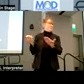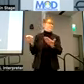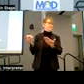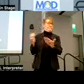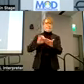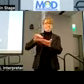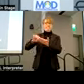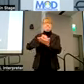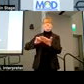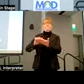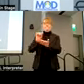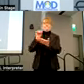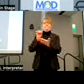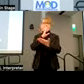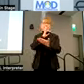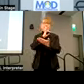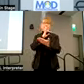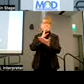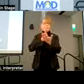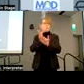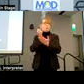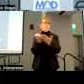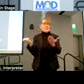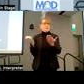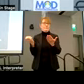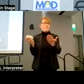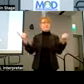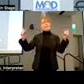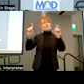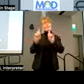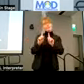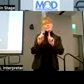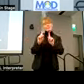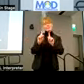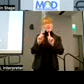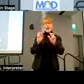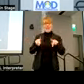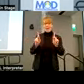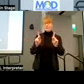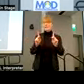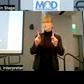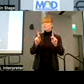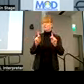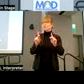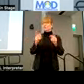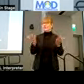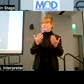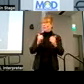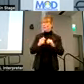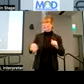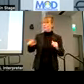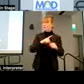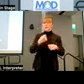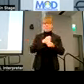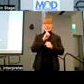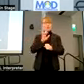The grace of being present with Daniel allows me to be in the space and grace with you to make sure that I am bringing